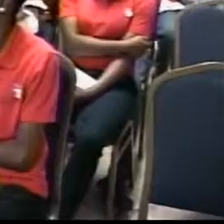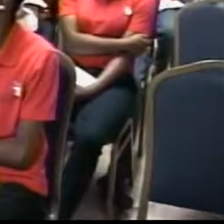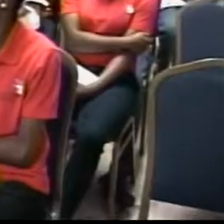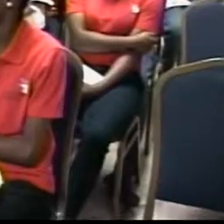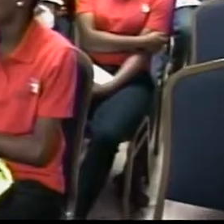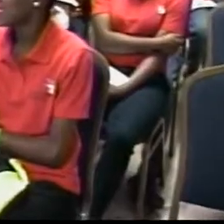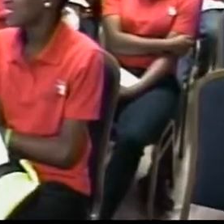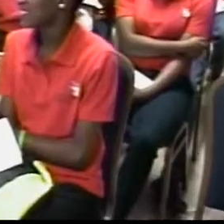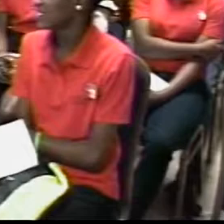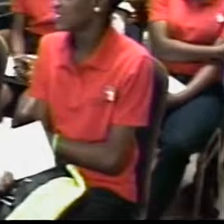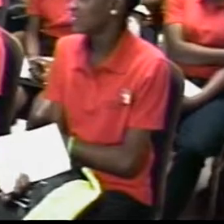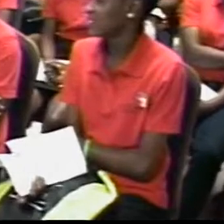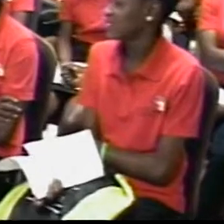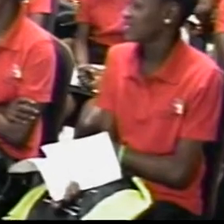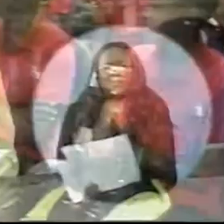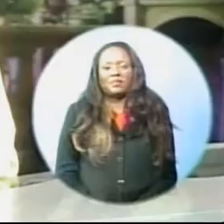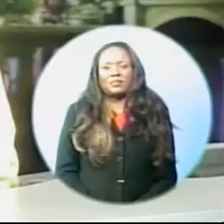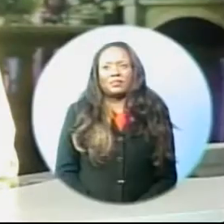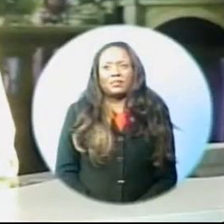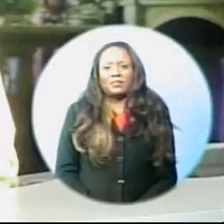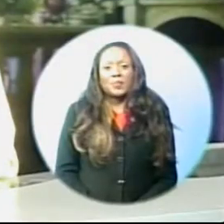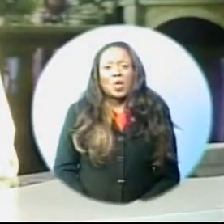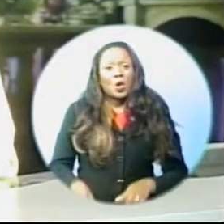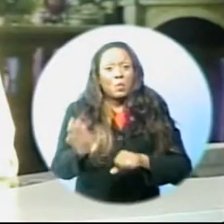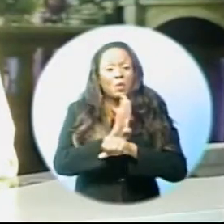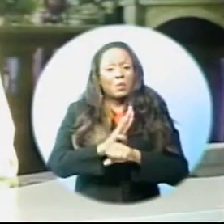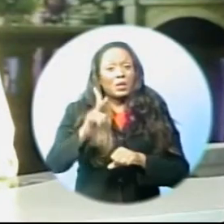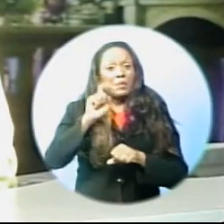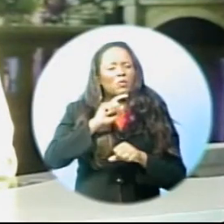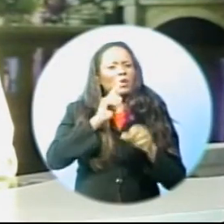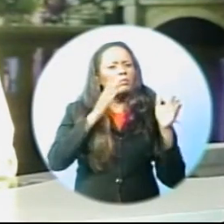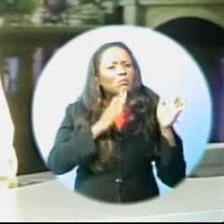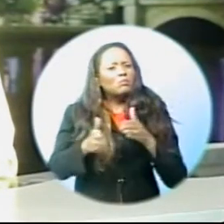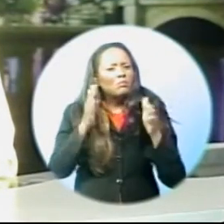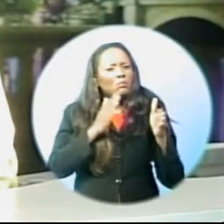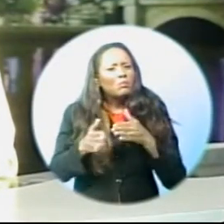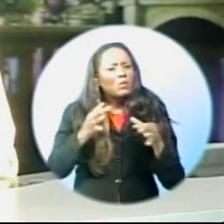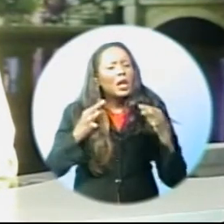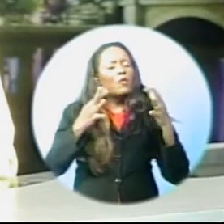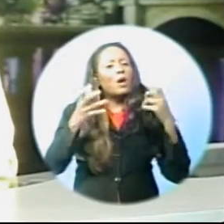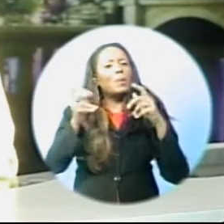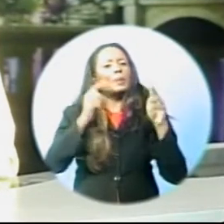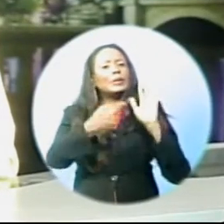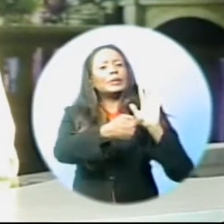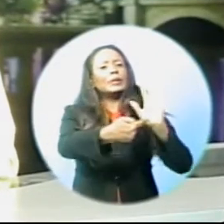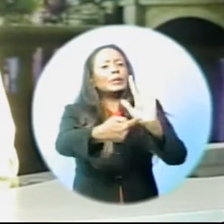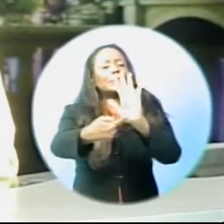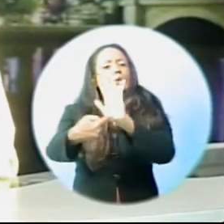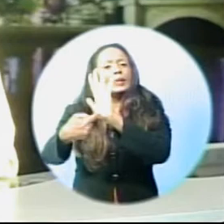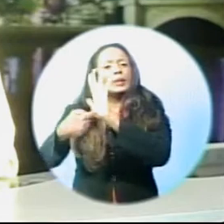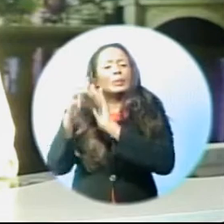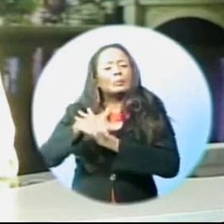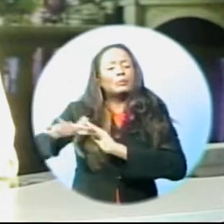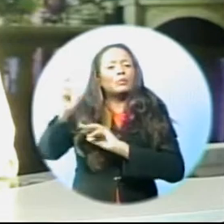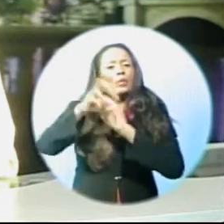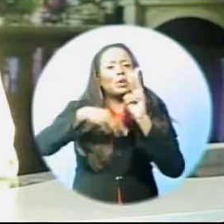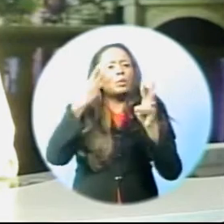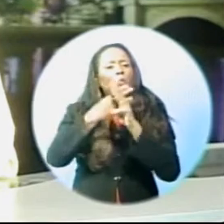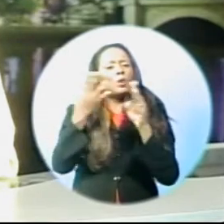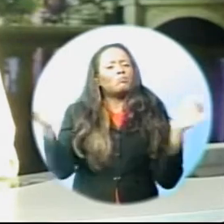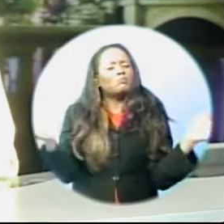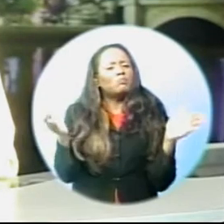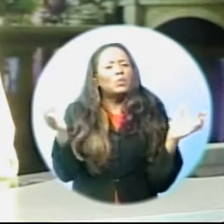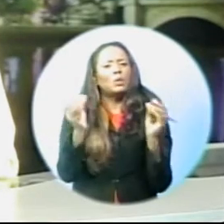level. He says Barbados must be strategic if it wants to gain visibility on the world stage, and says the Council will encourage